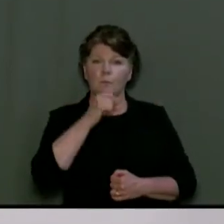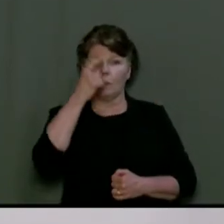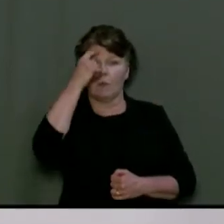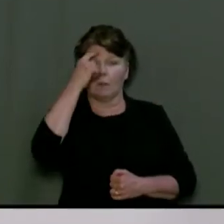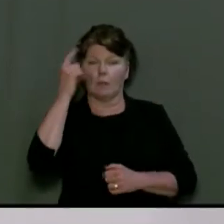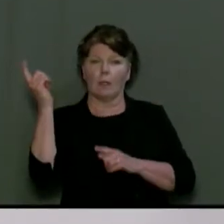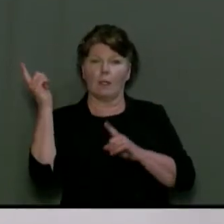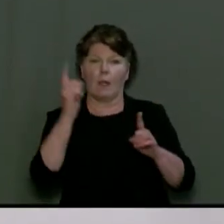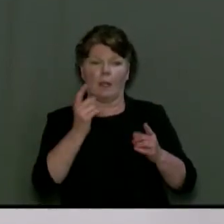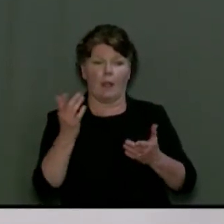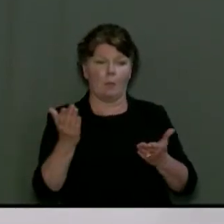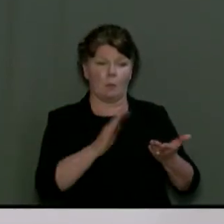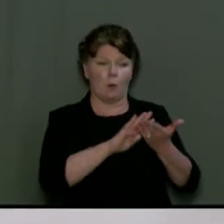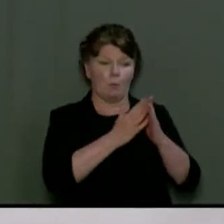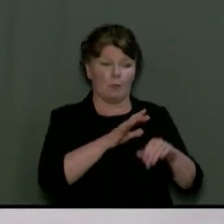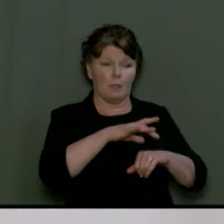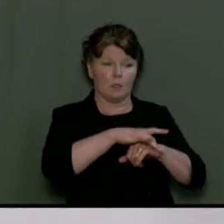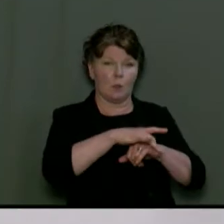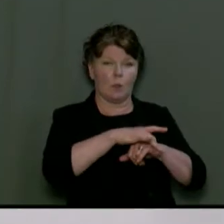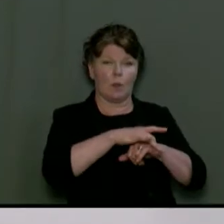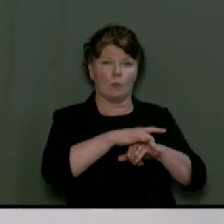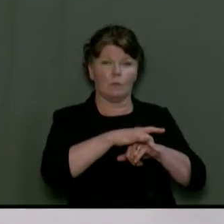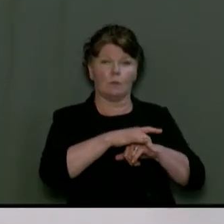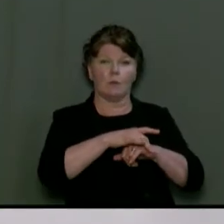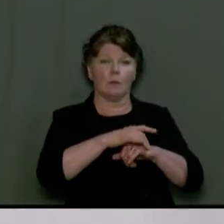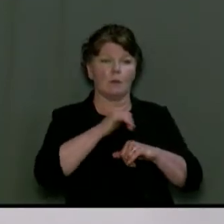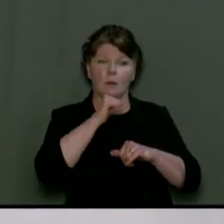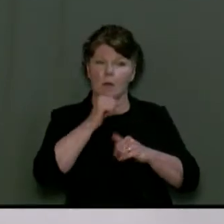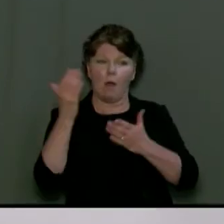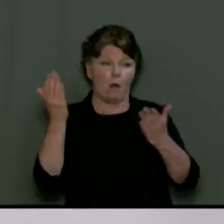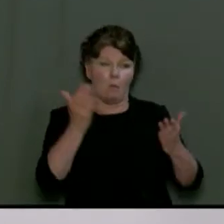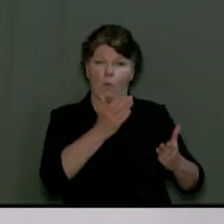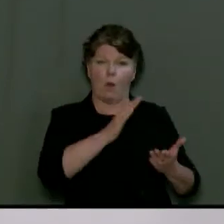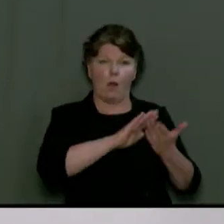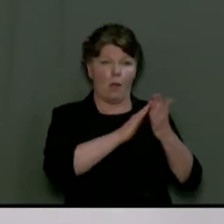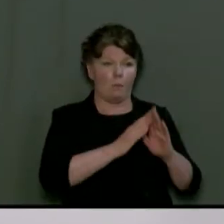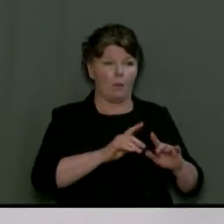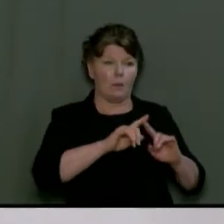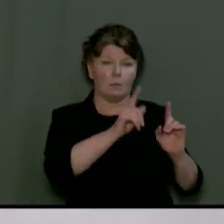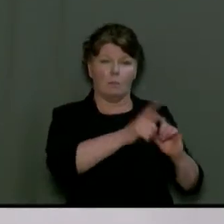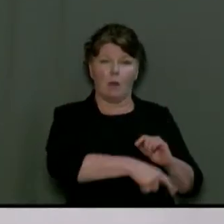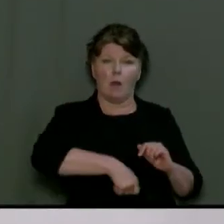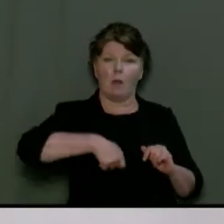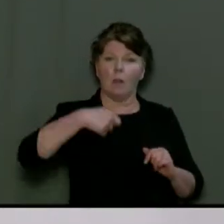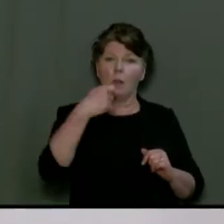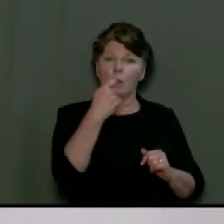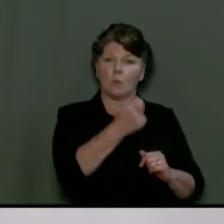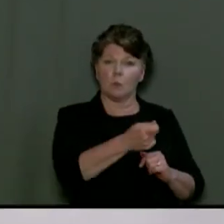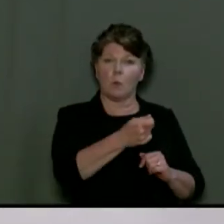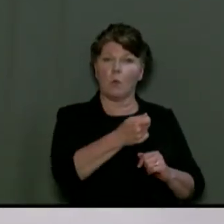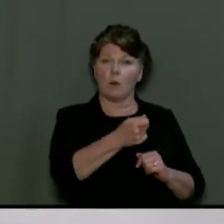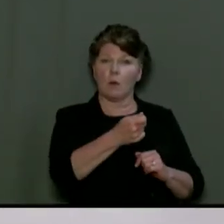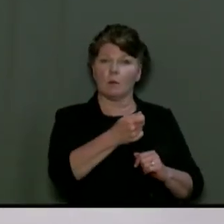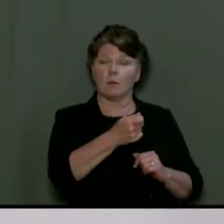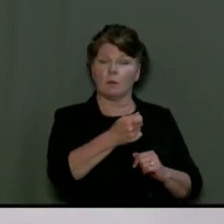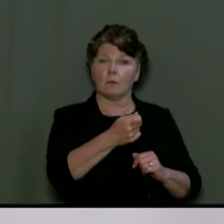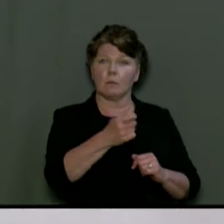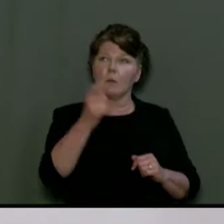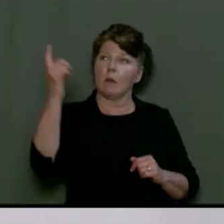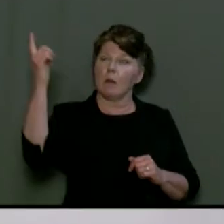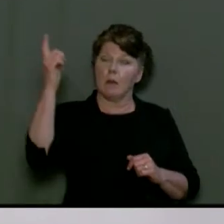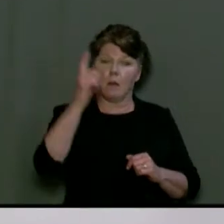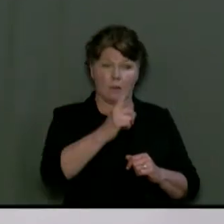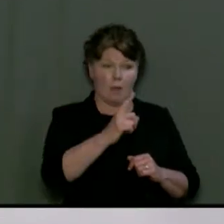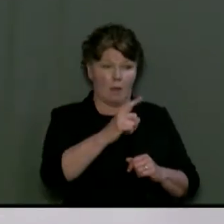bring peace to the earth. I have not come to bring peace, but the sword. Or I have come